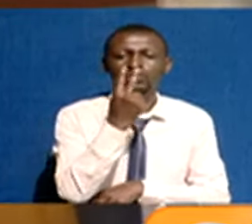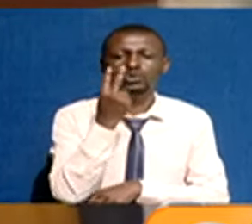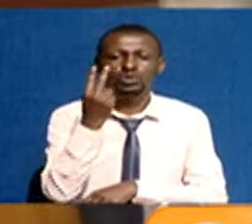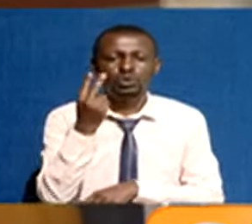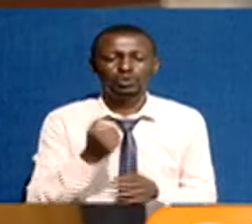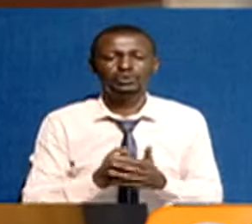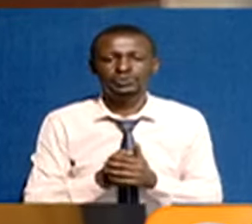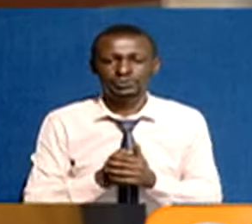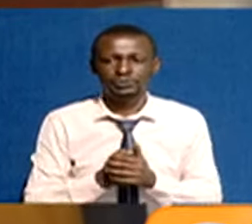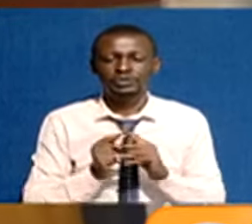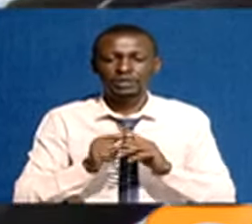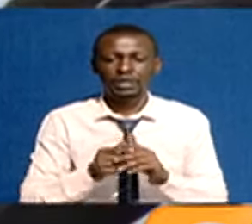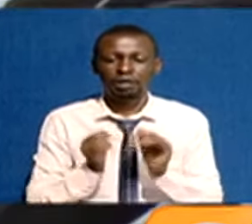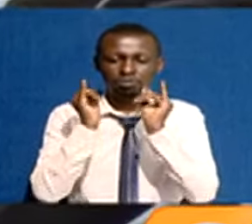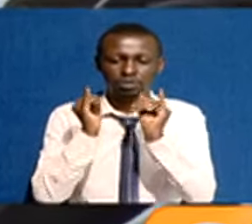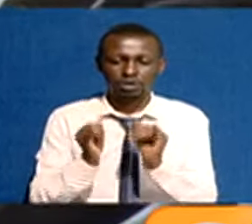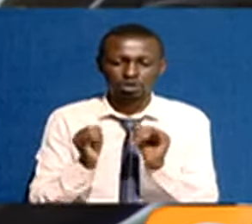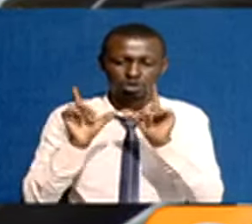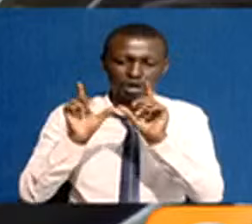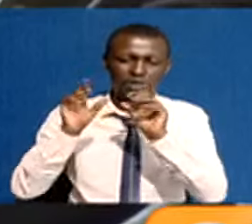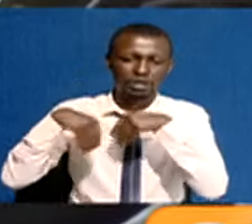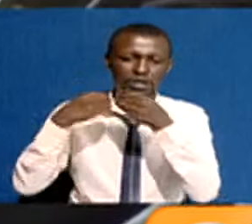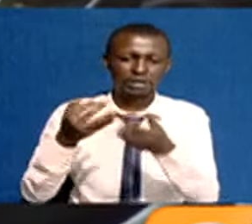the renewal of licenses for the financial year